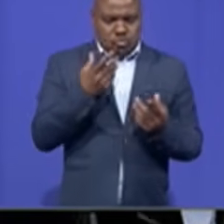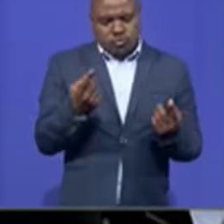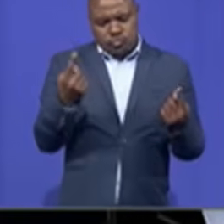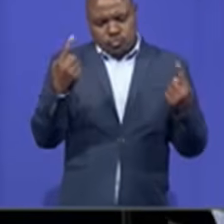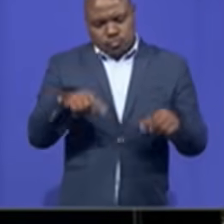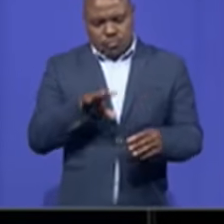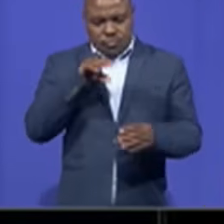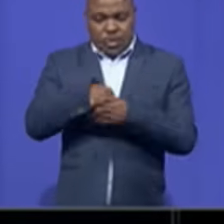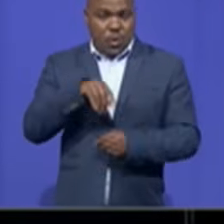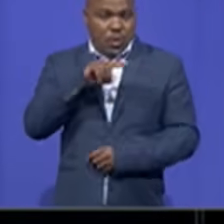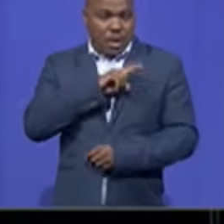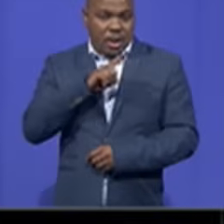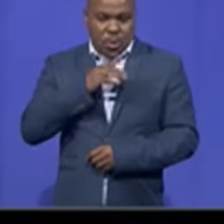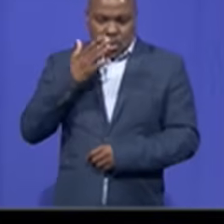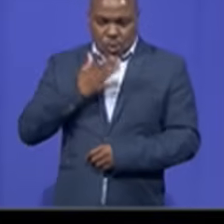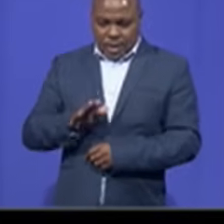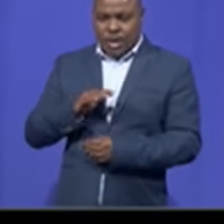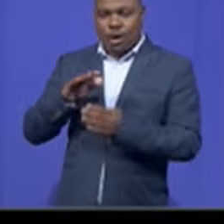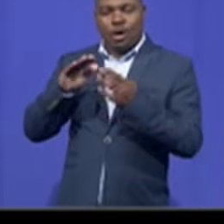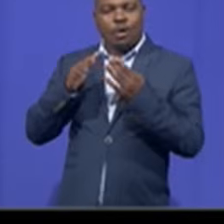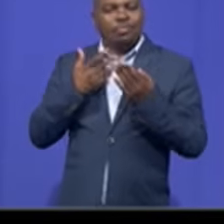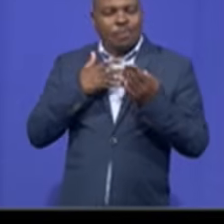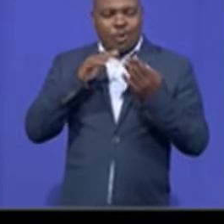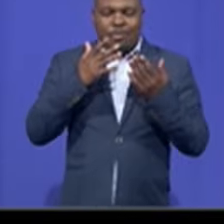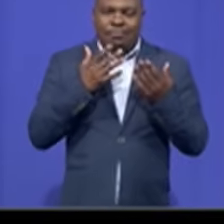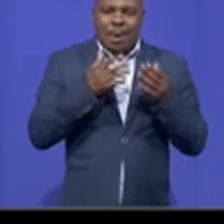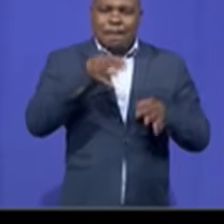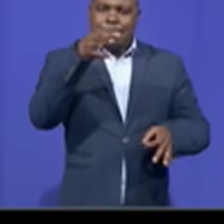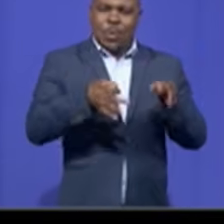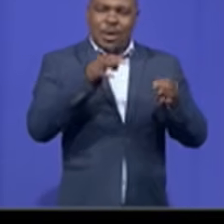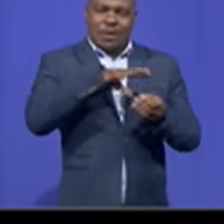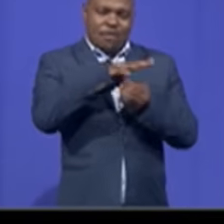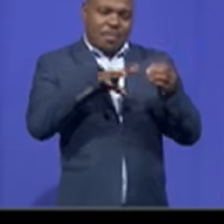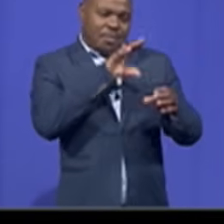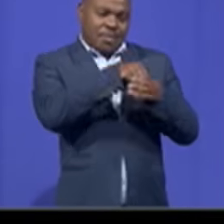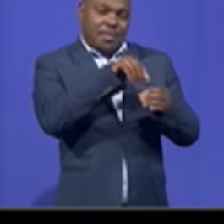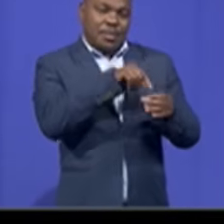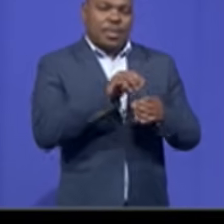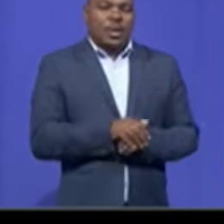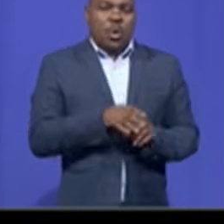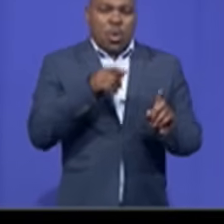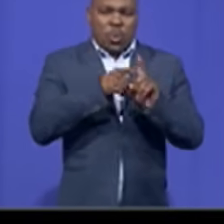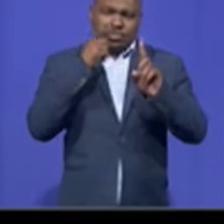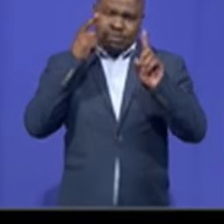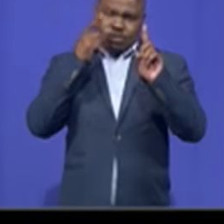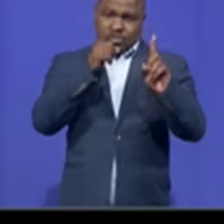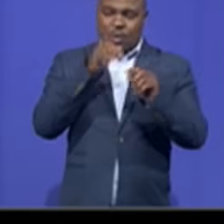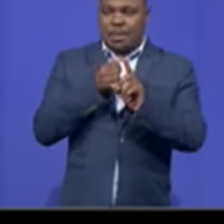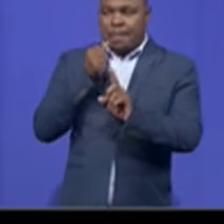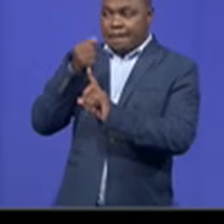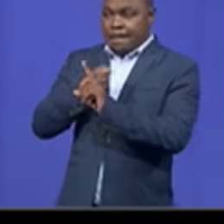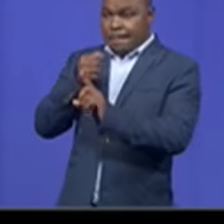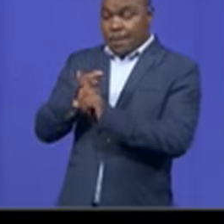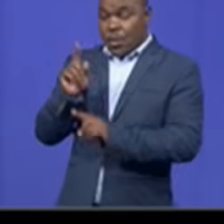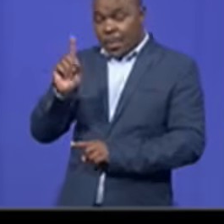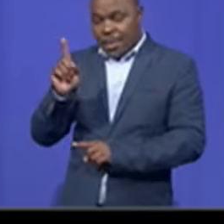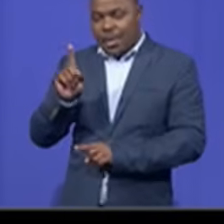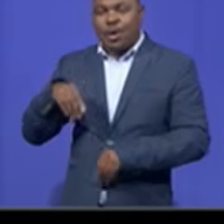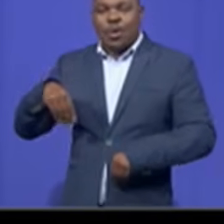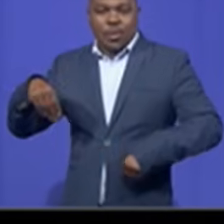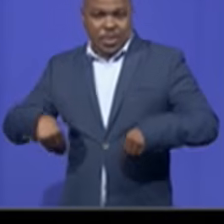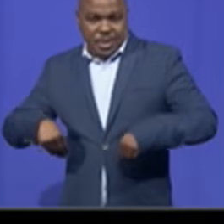ho aha lelapa la hahabo le letjha la dipolitiki. O re o tla tsepamisa maikutlo twantshong ya bobodu le ho kgutlisa tshepo